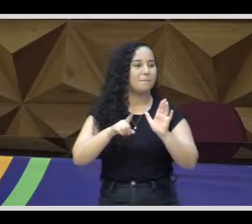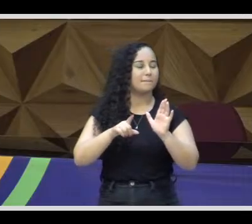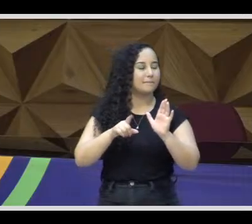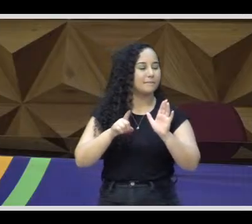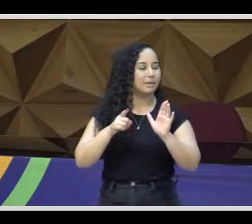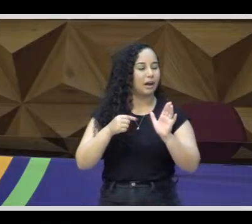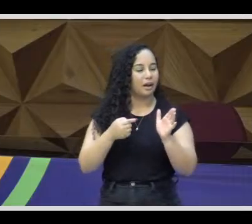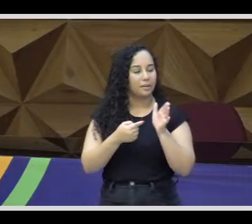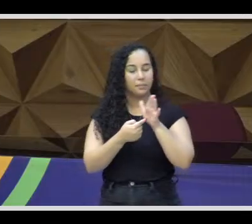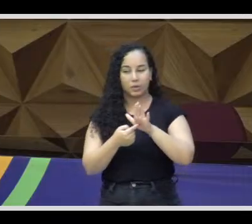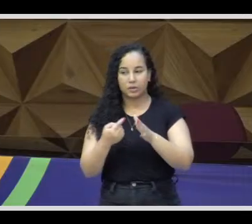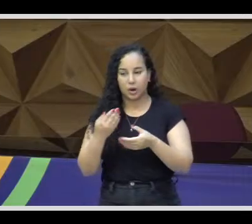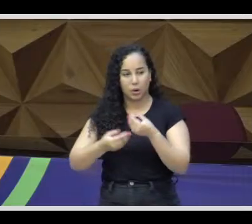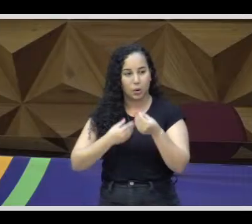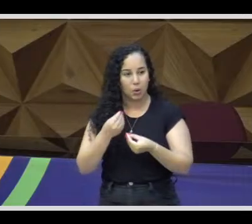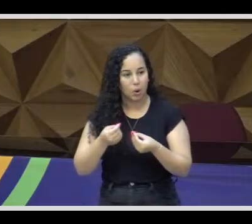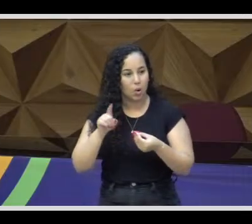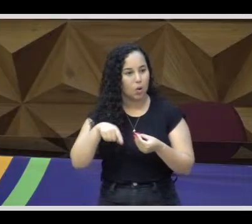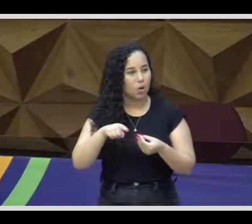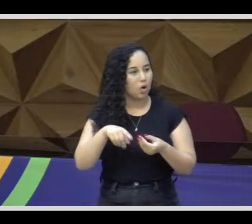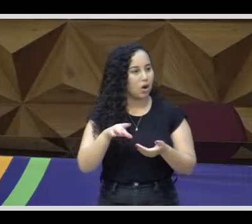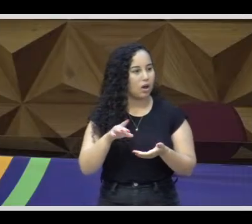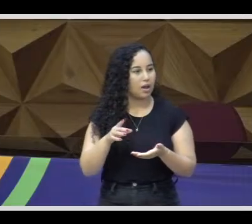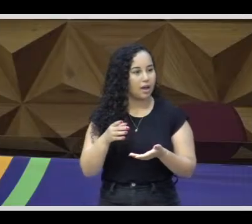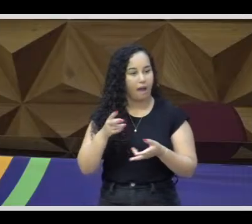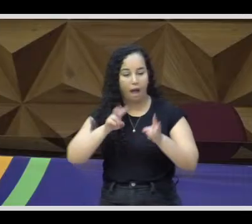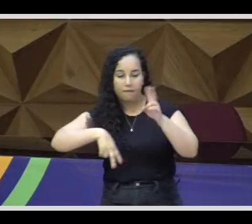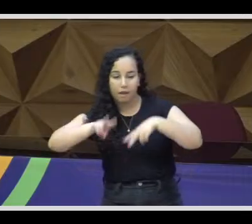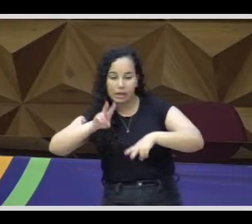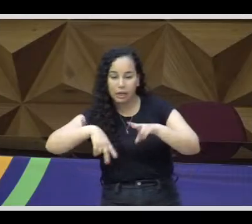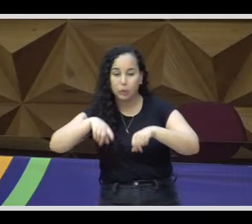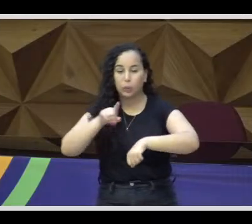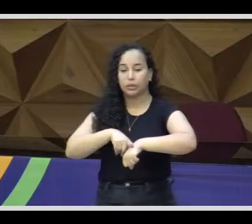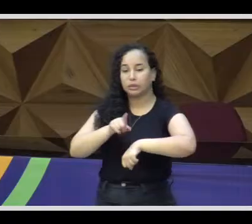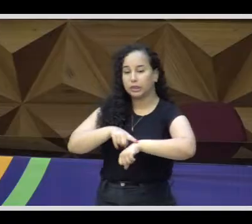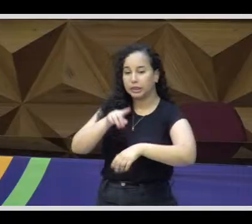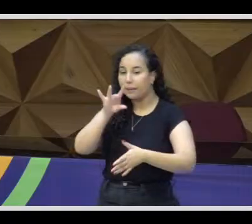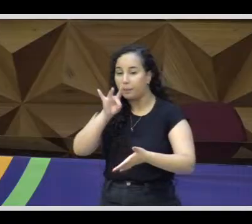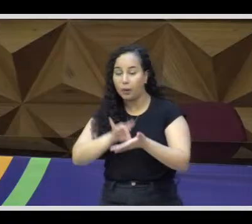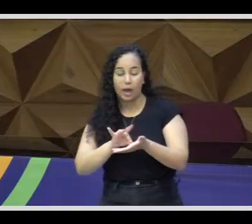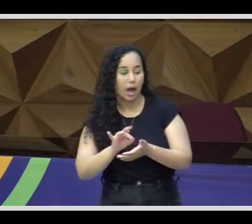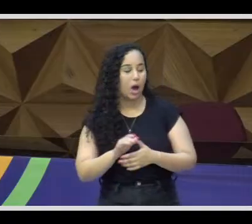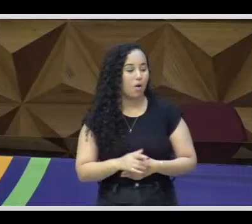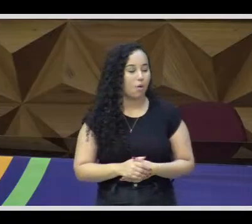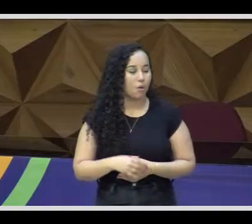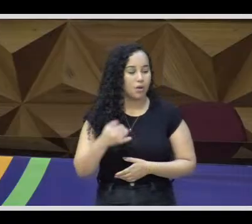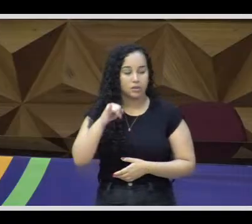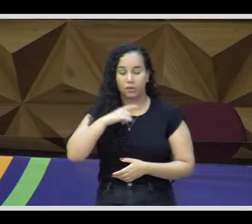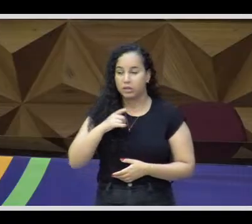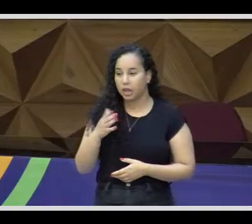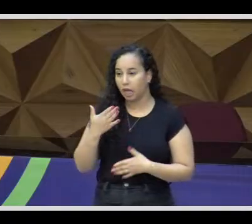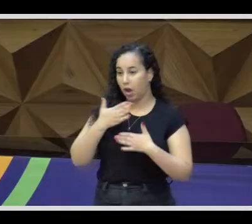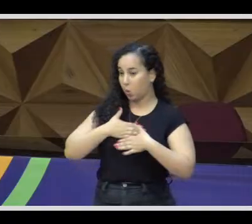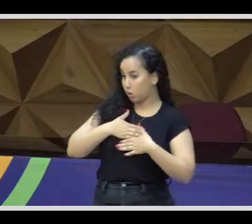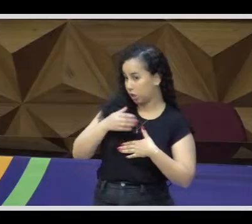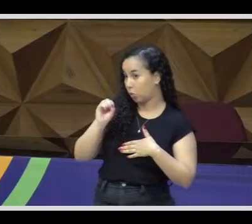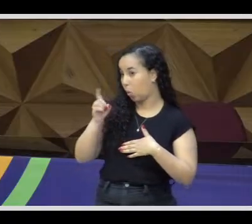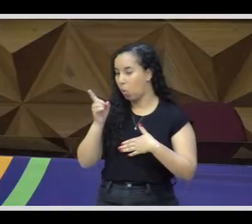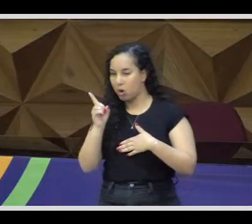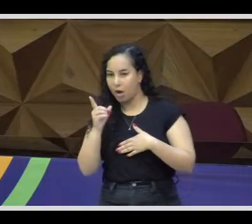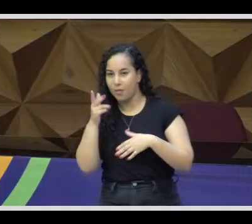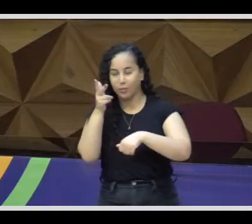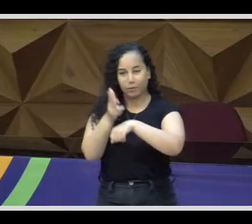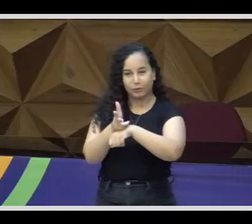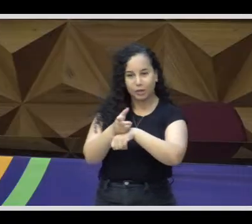the sample is actually evaluating in real time if they are enjoying or not the video. So you can see